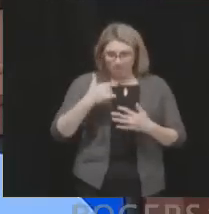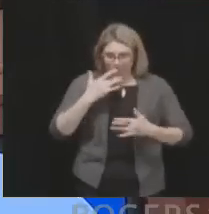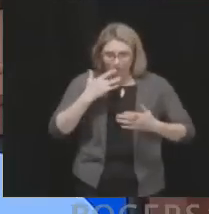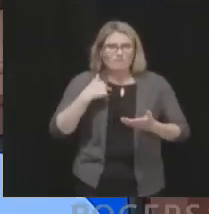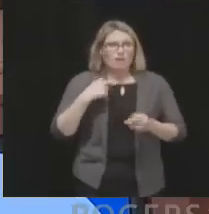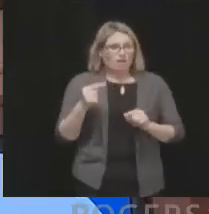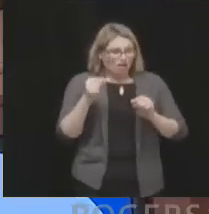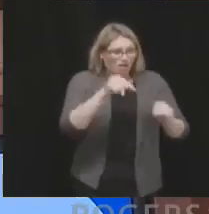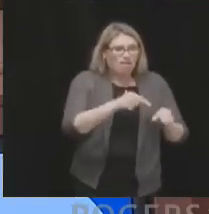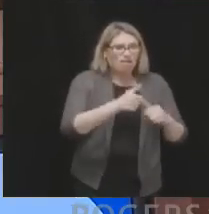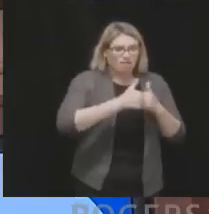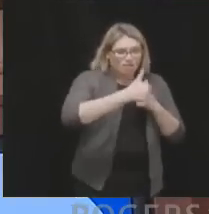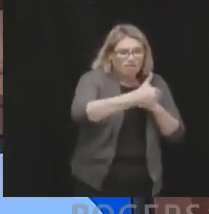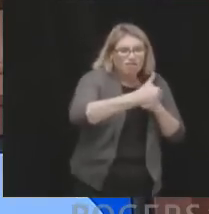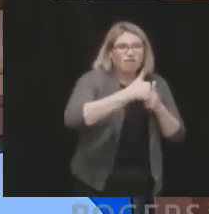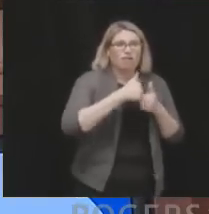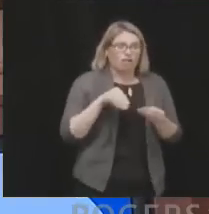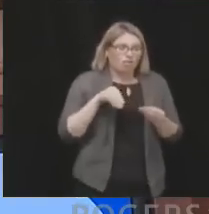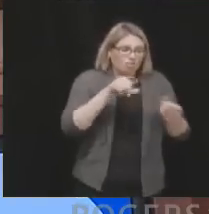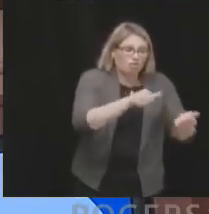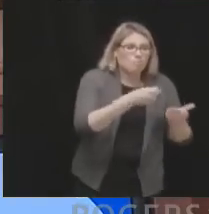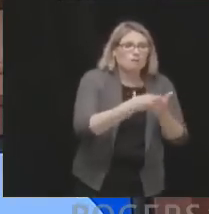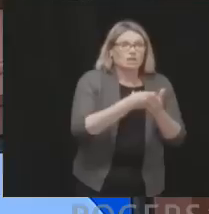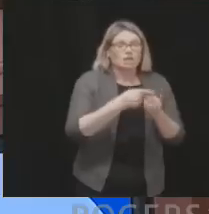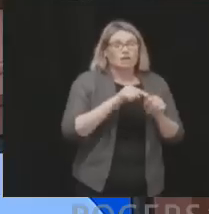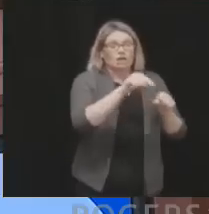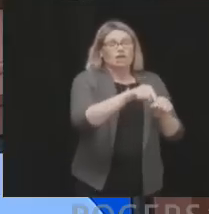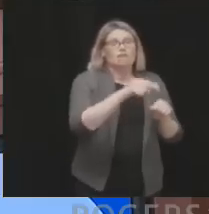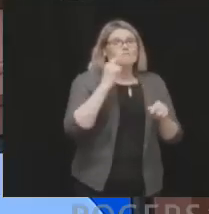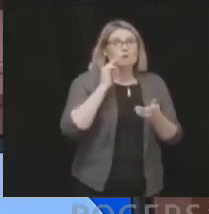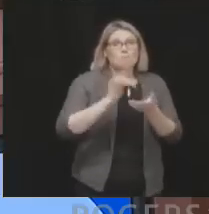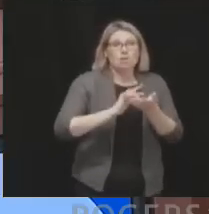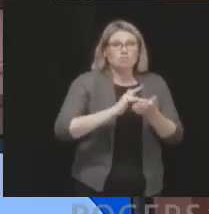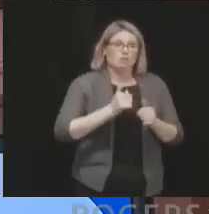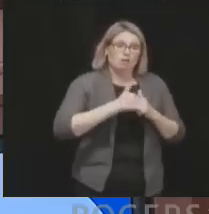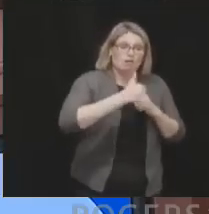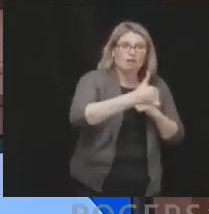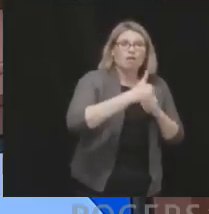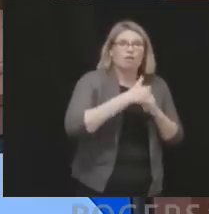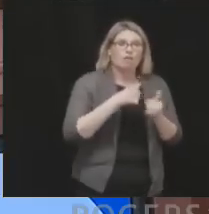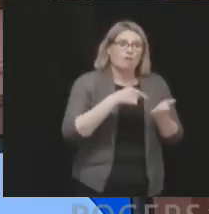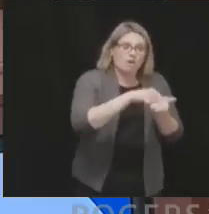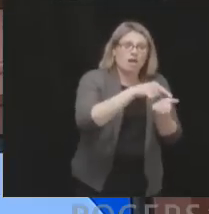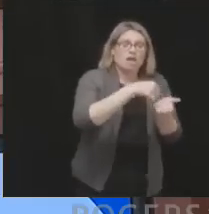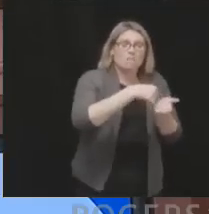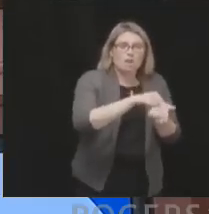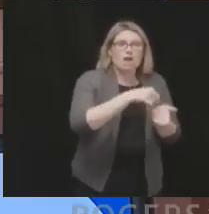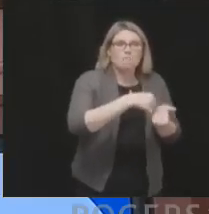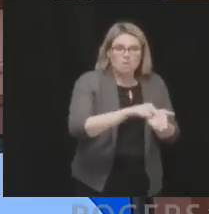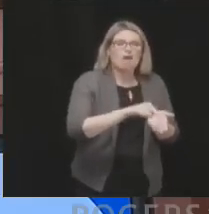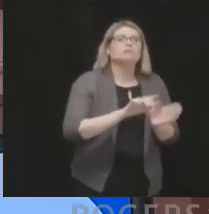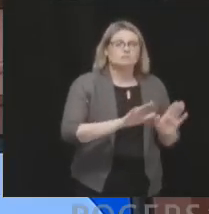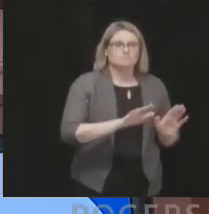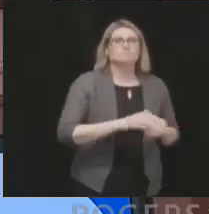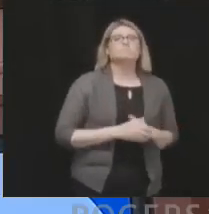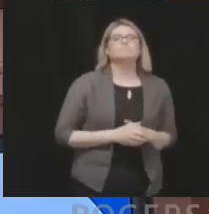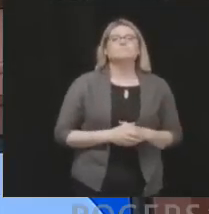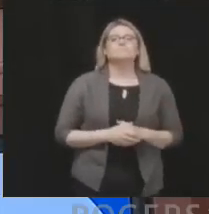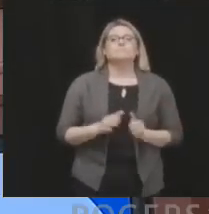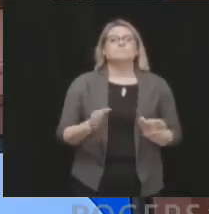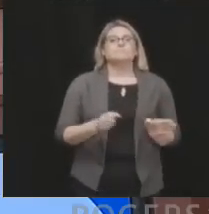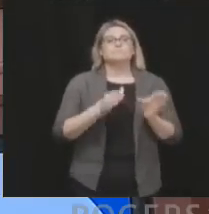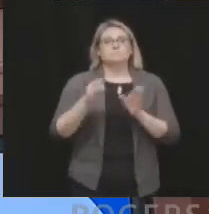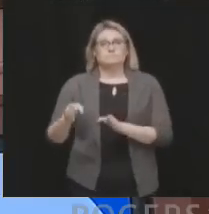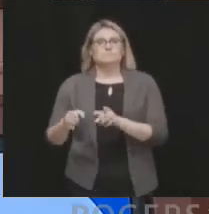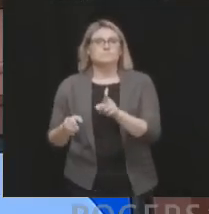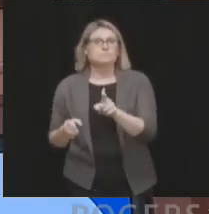in this issue. So while I can appreciate there are different issues at hand to consider, I haven't been